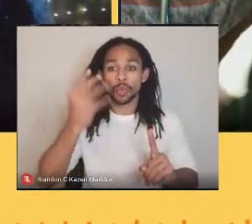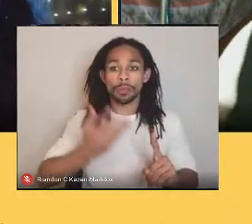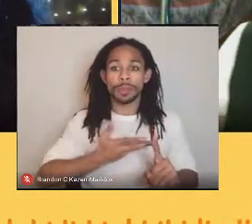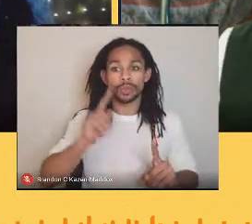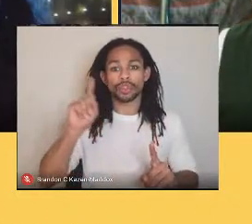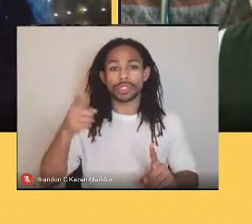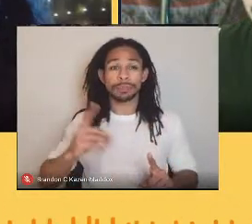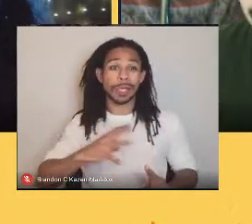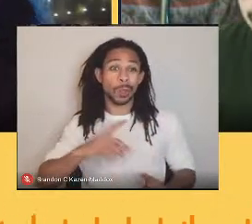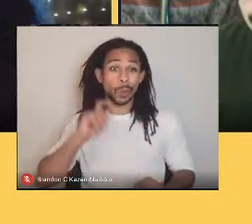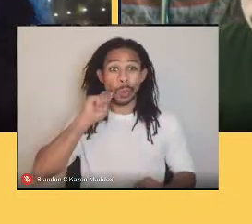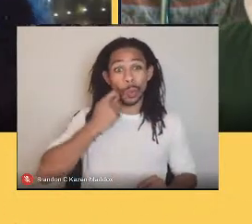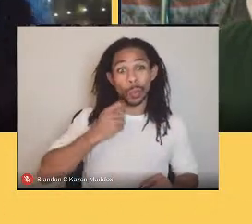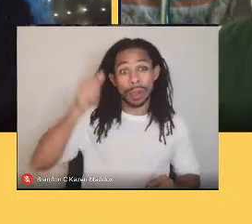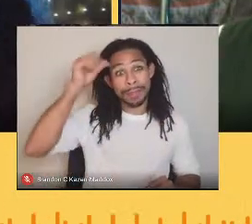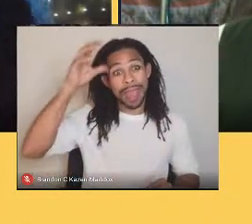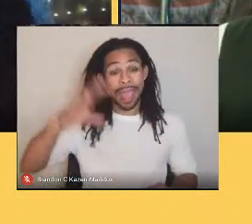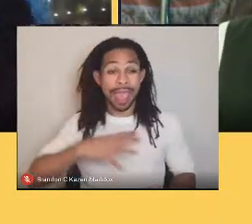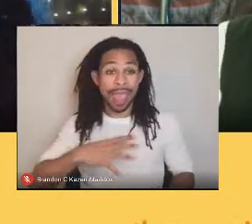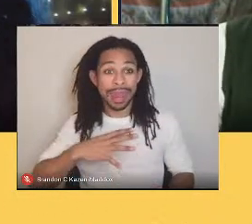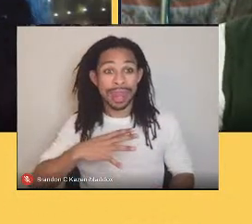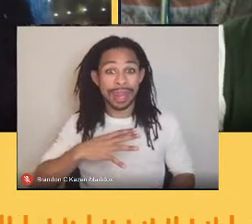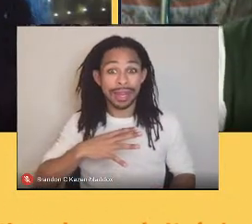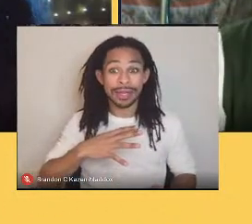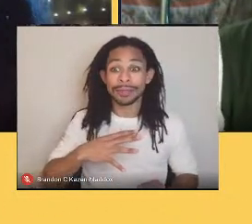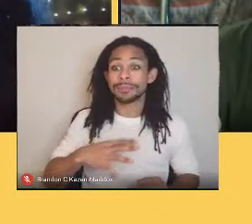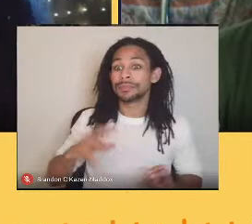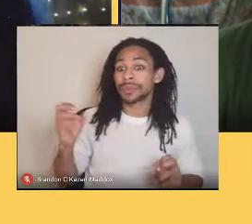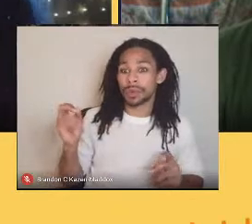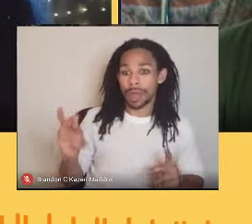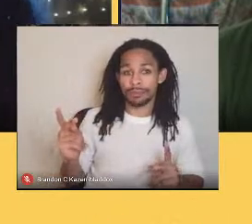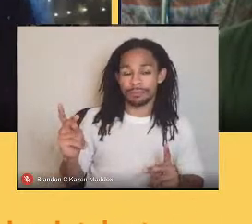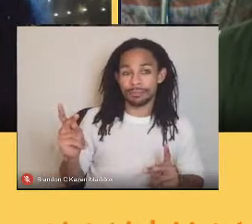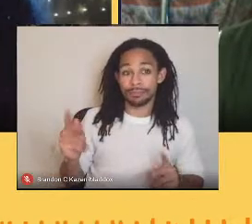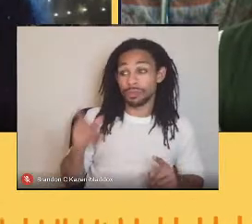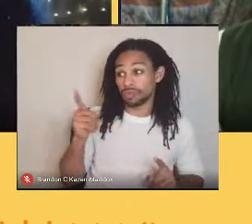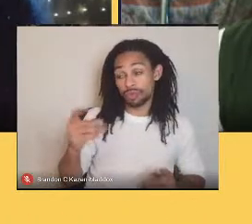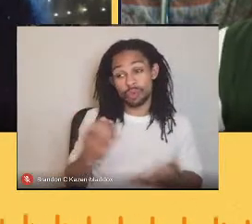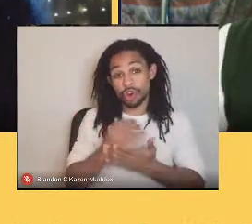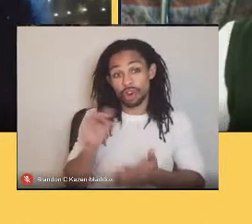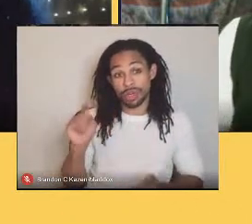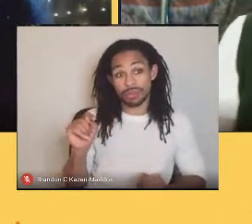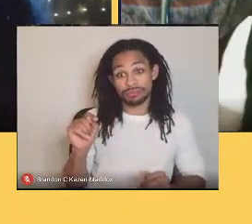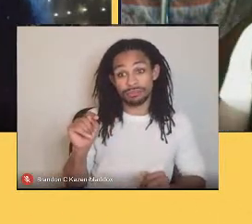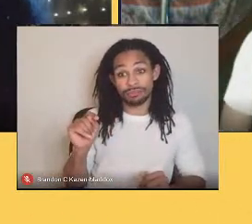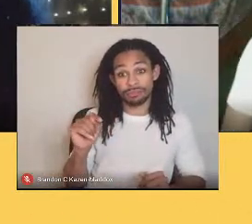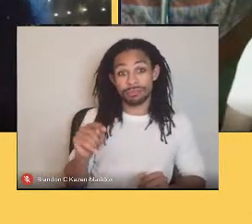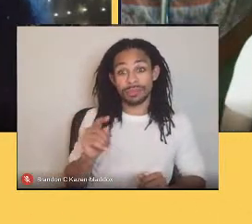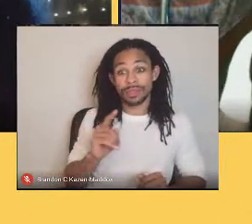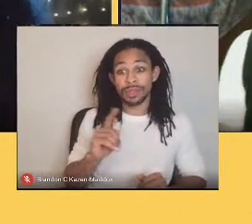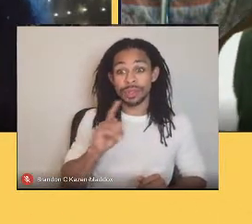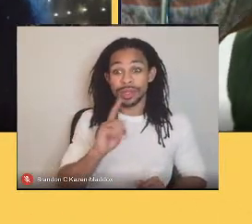Well, I was only doing it because you told me to just be cool, man.